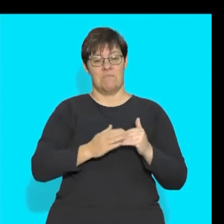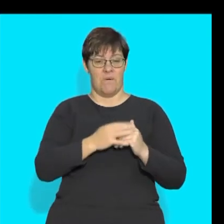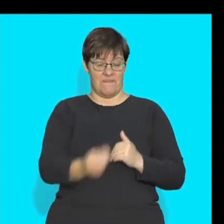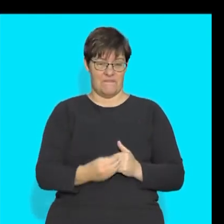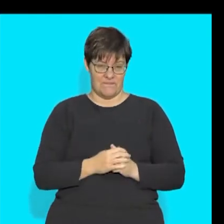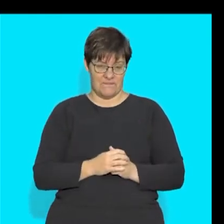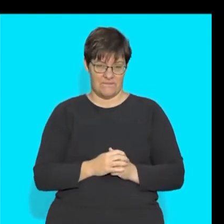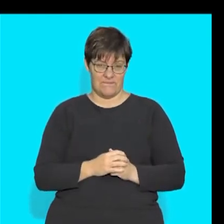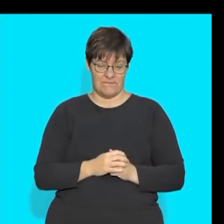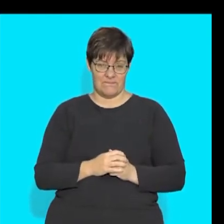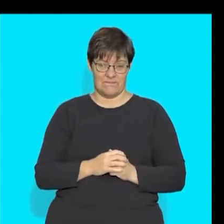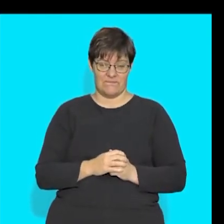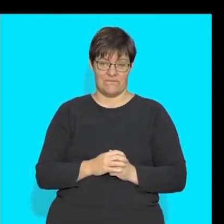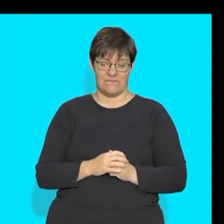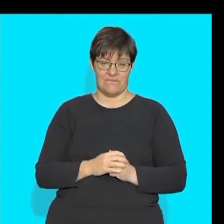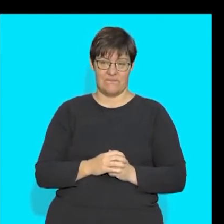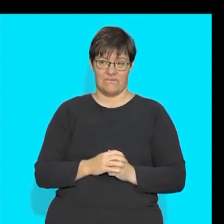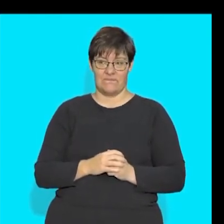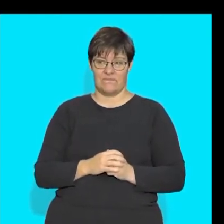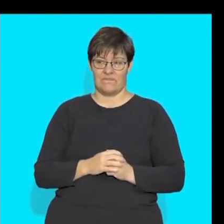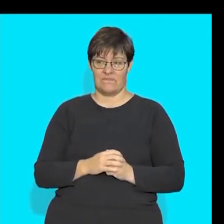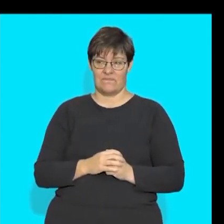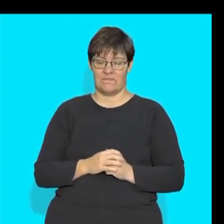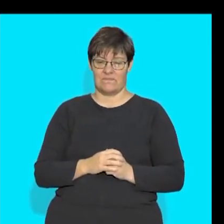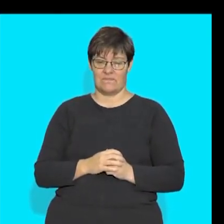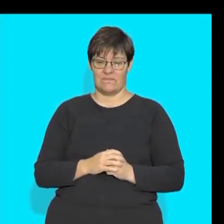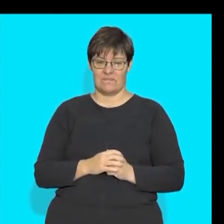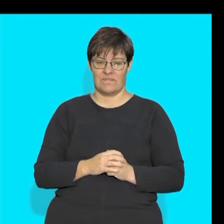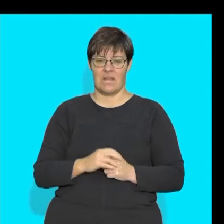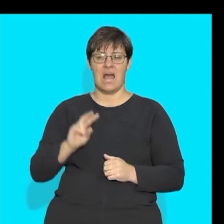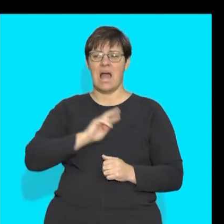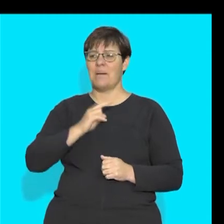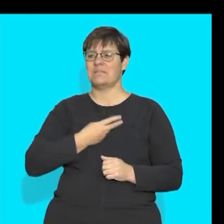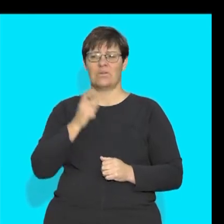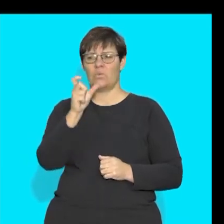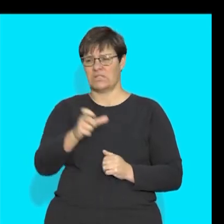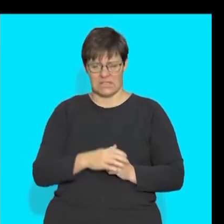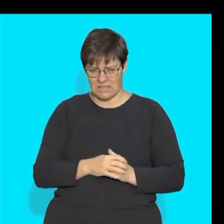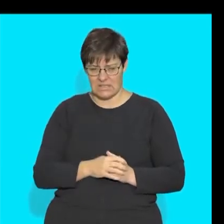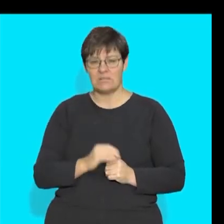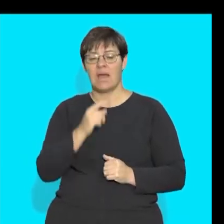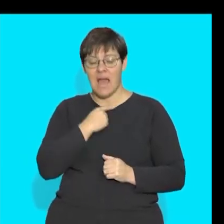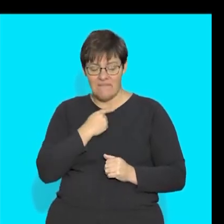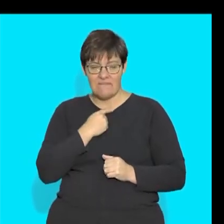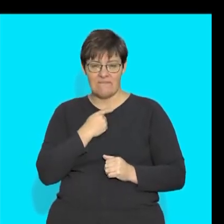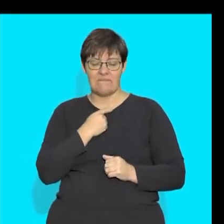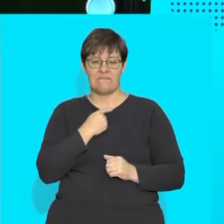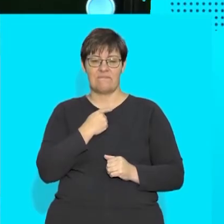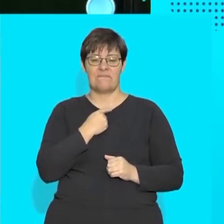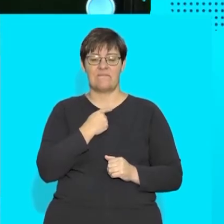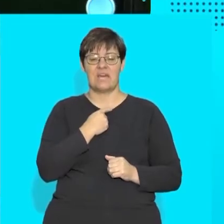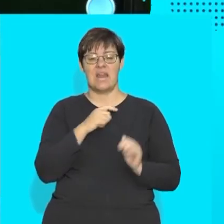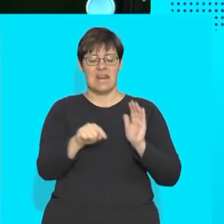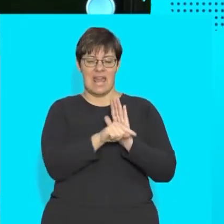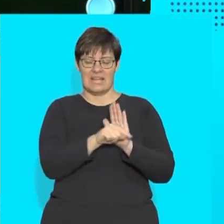The photoelectrons, now this is not a, don't get upset about that word. I've just spoken about electrons. They're